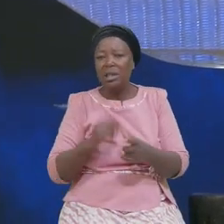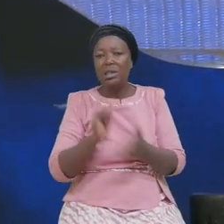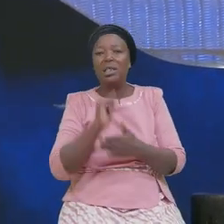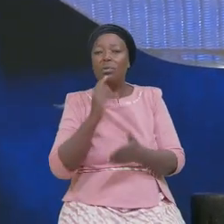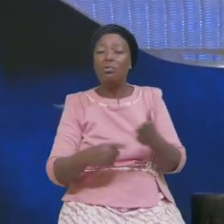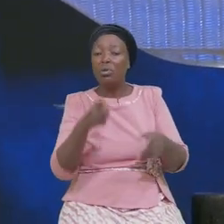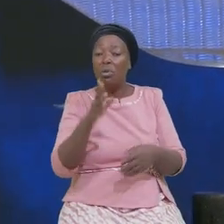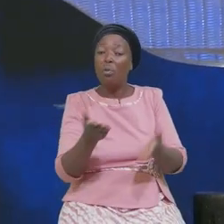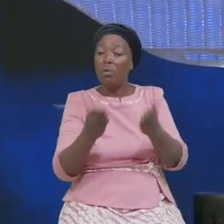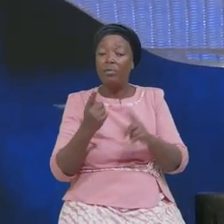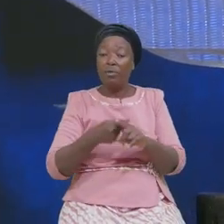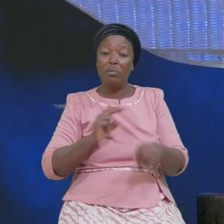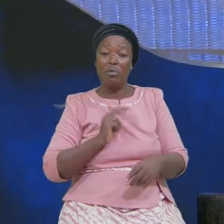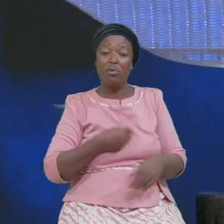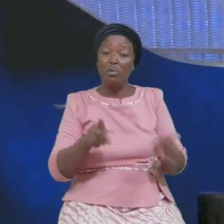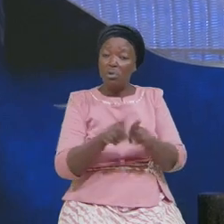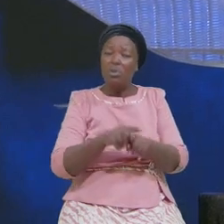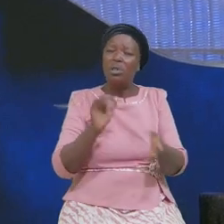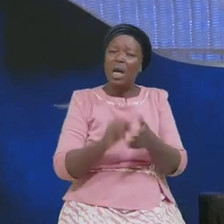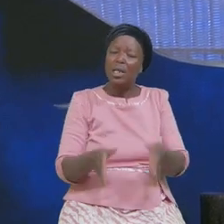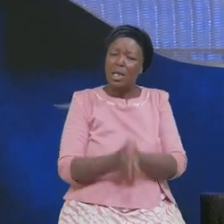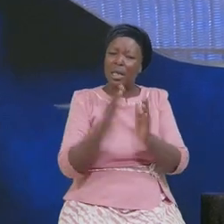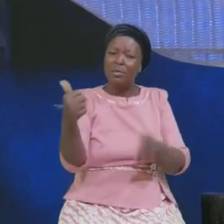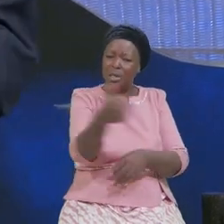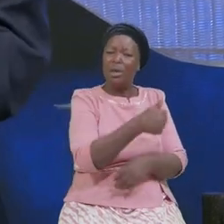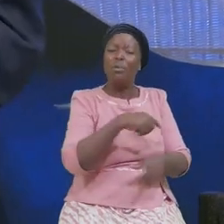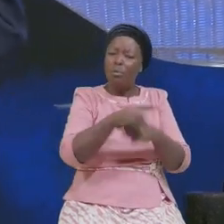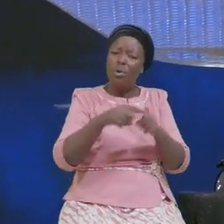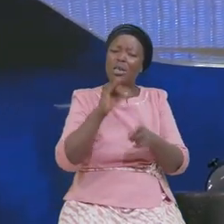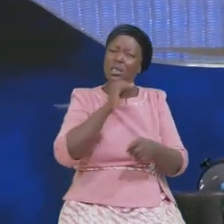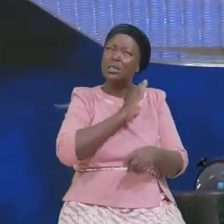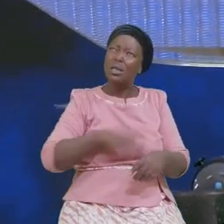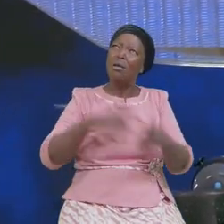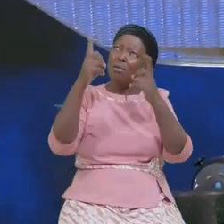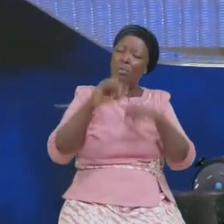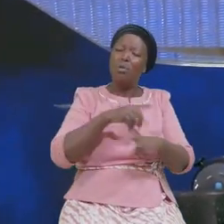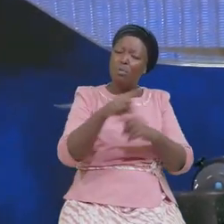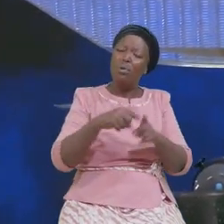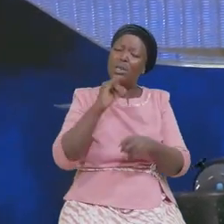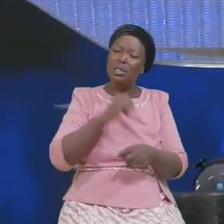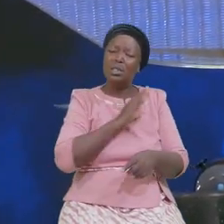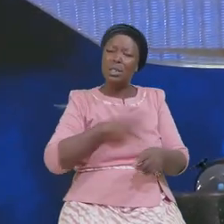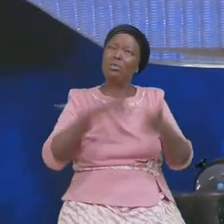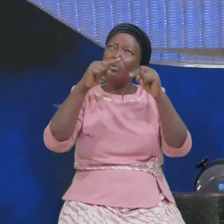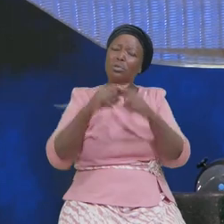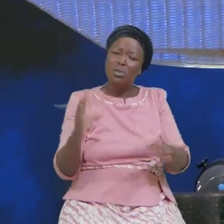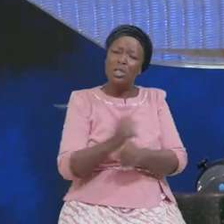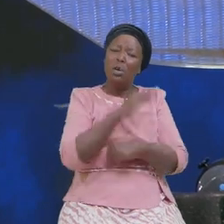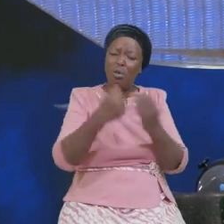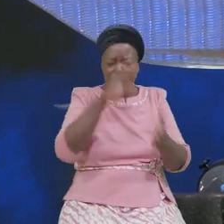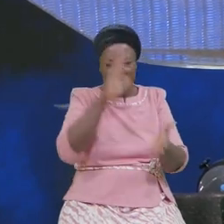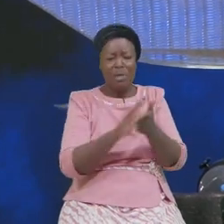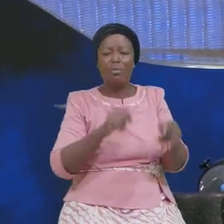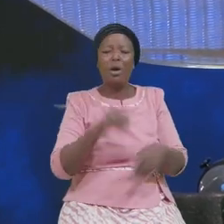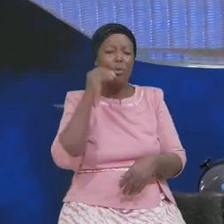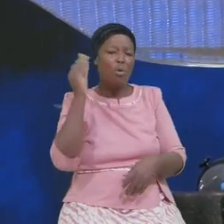us. How soon? When will he come? When you see coming to take the bride and to take